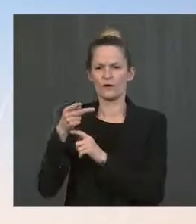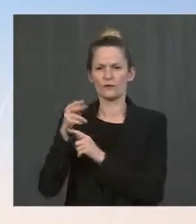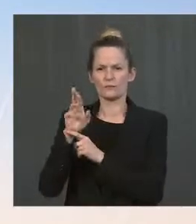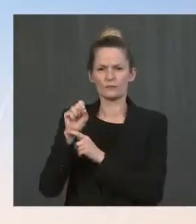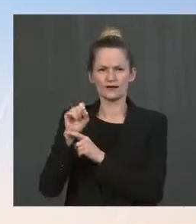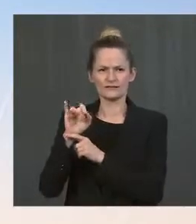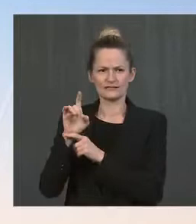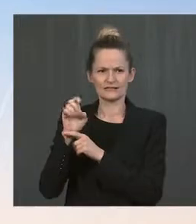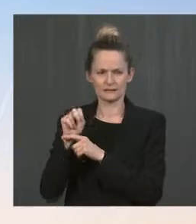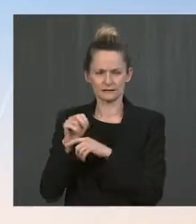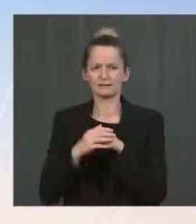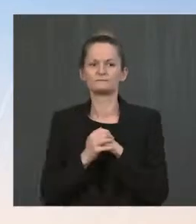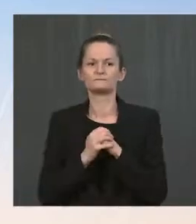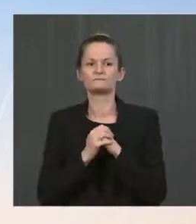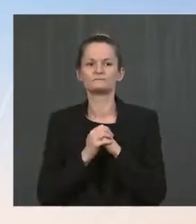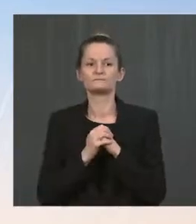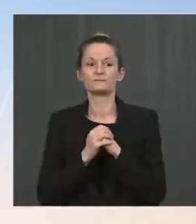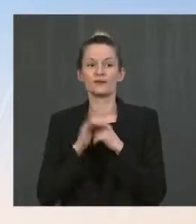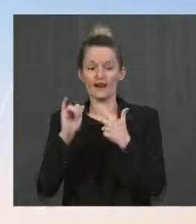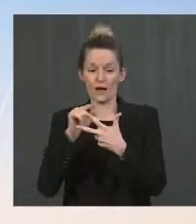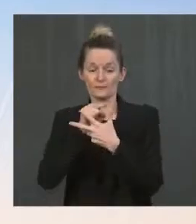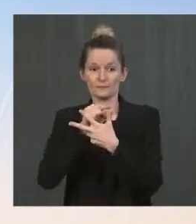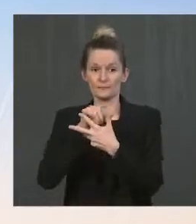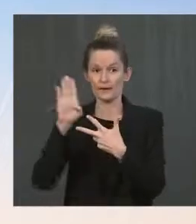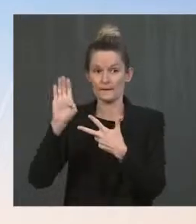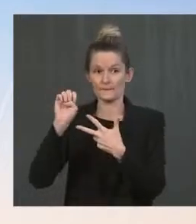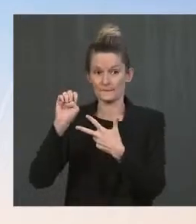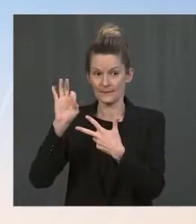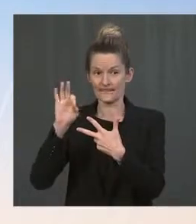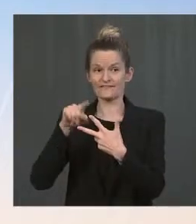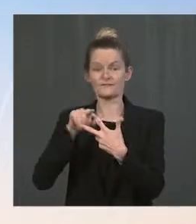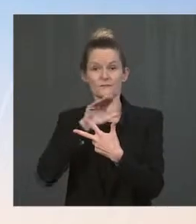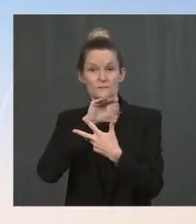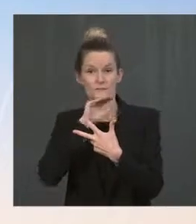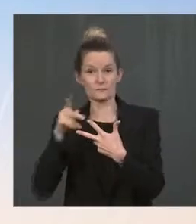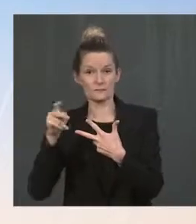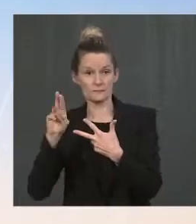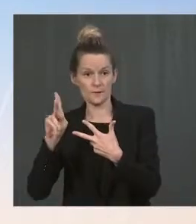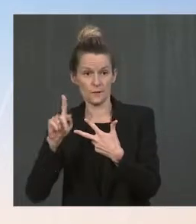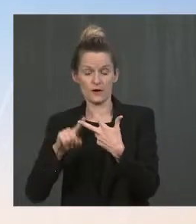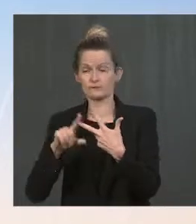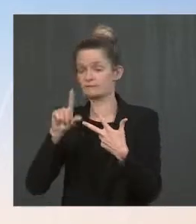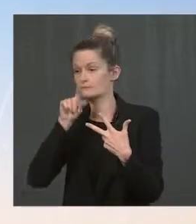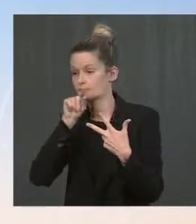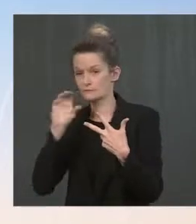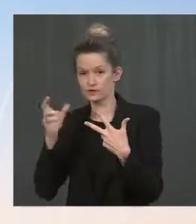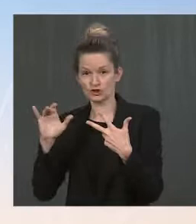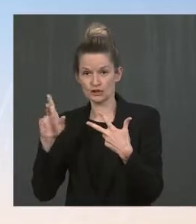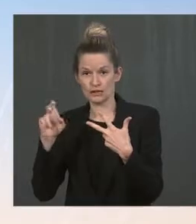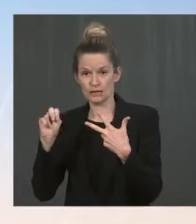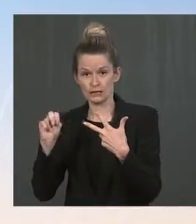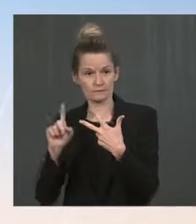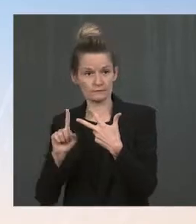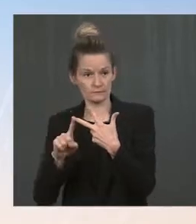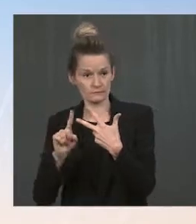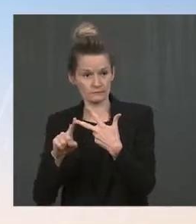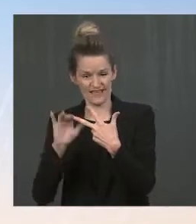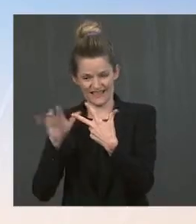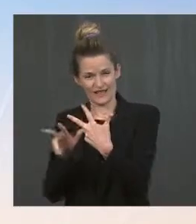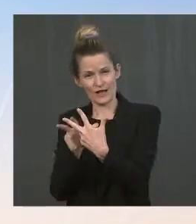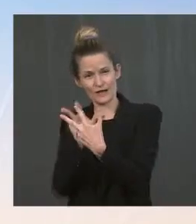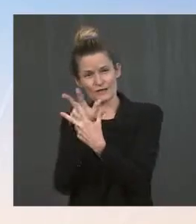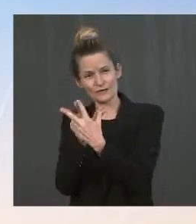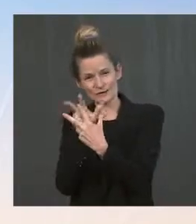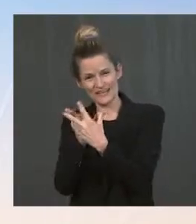across beef, poultry, and pork, significant consolidation in those industries. So anywhere from